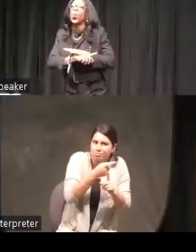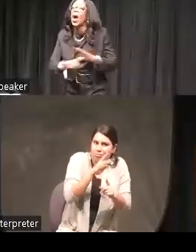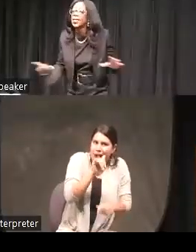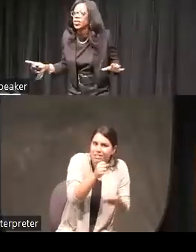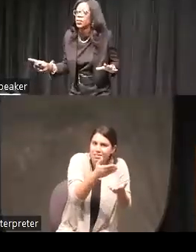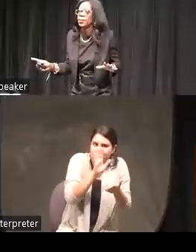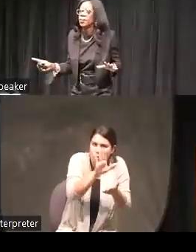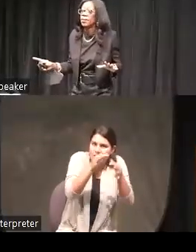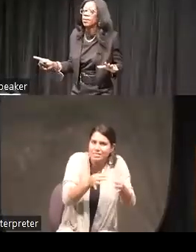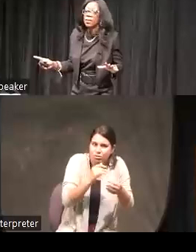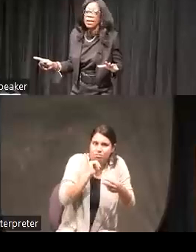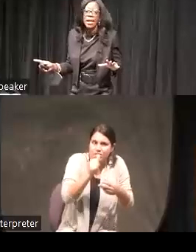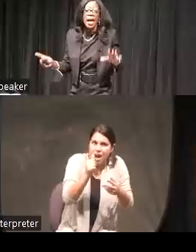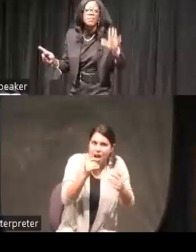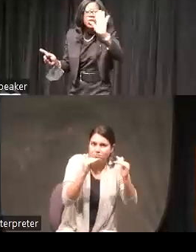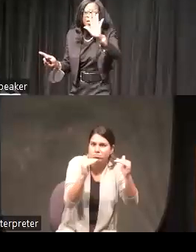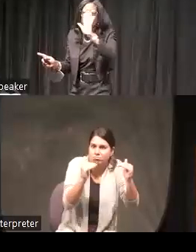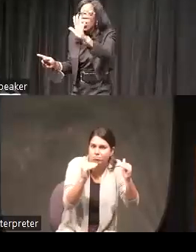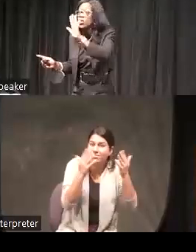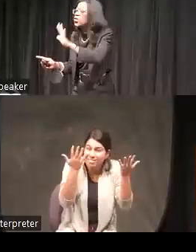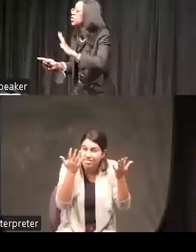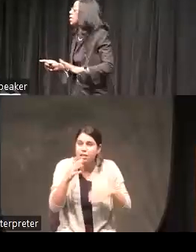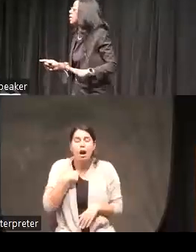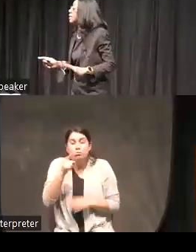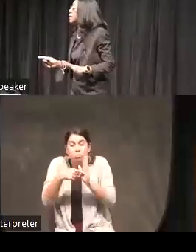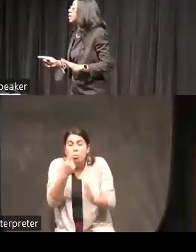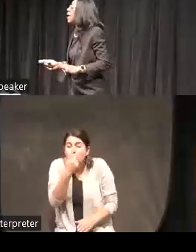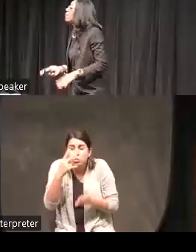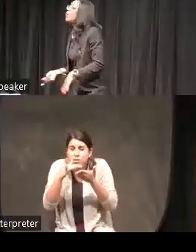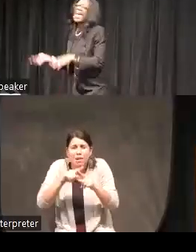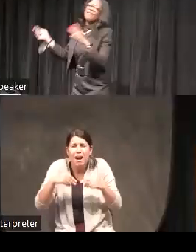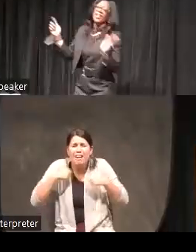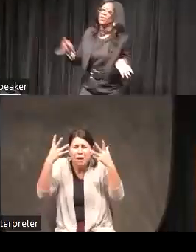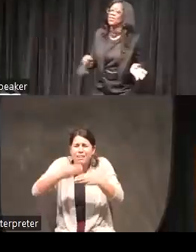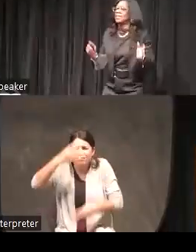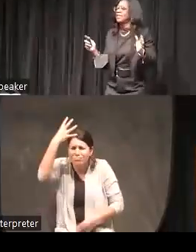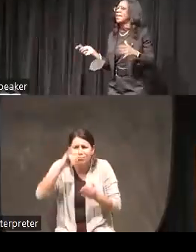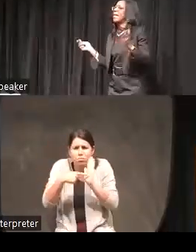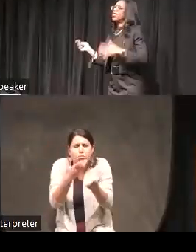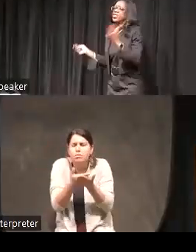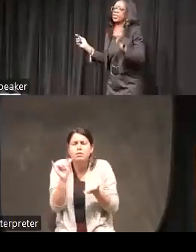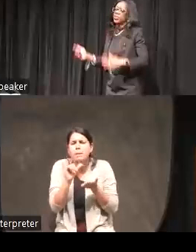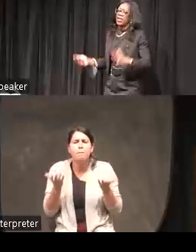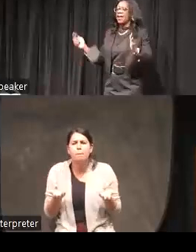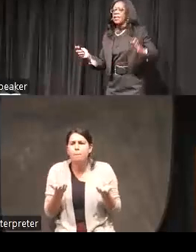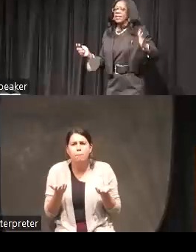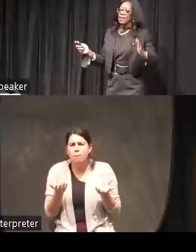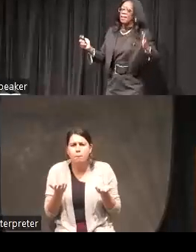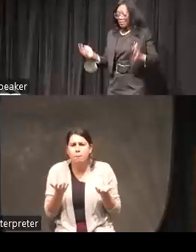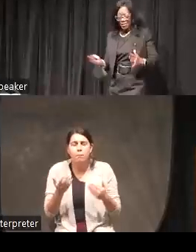the wazoo, right? I'm just showing you one or two studies. But we have, you know, the psychology terms, we